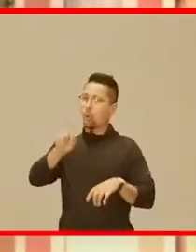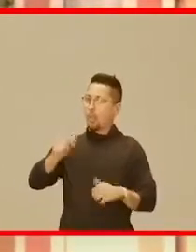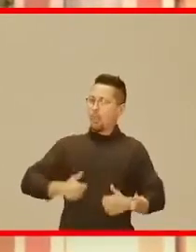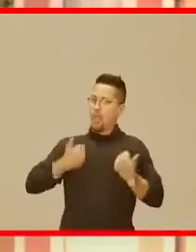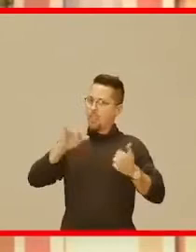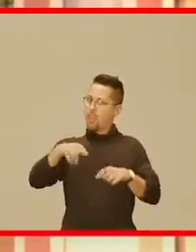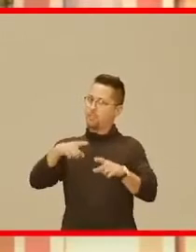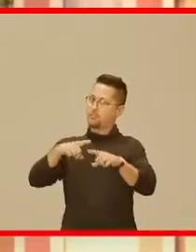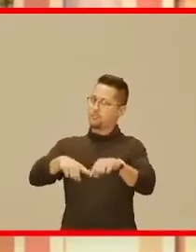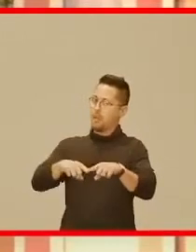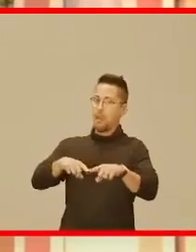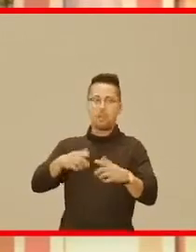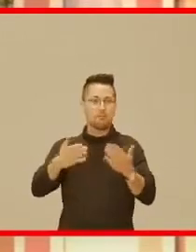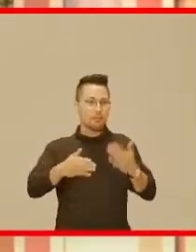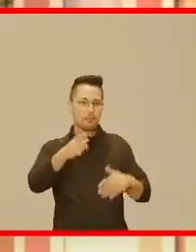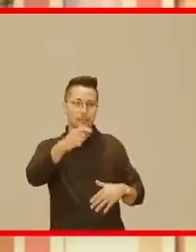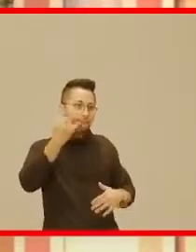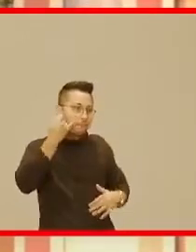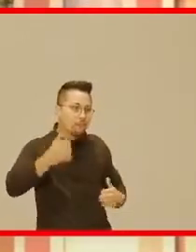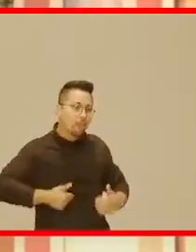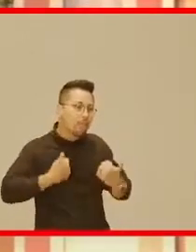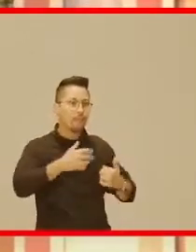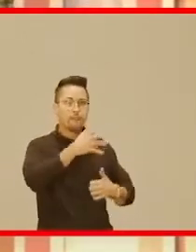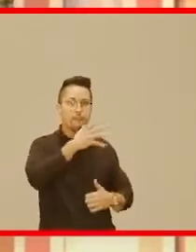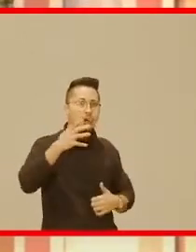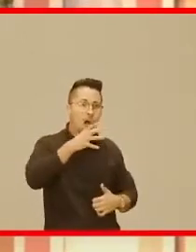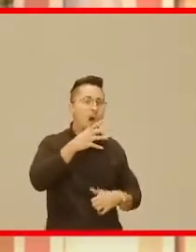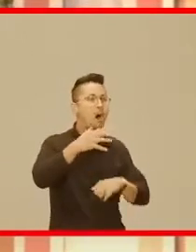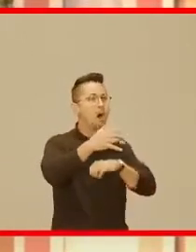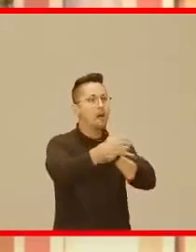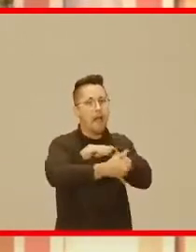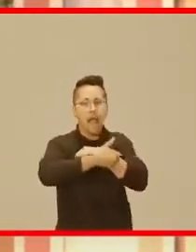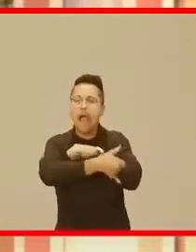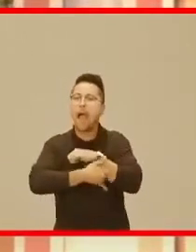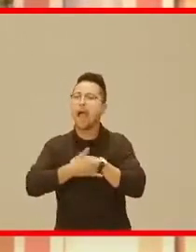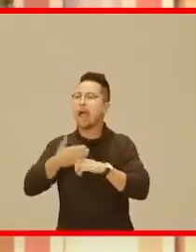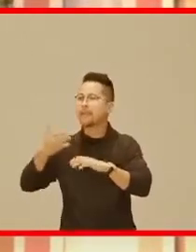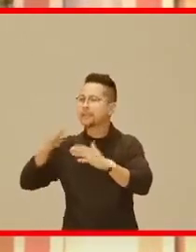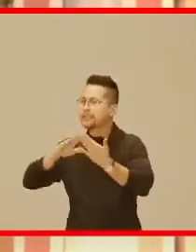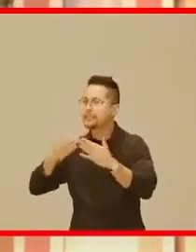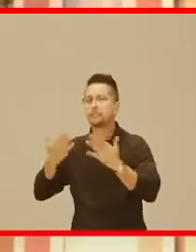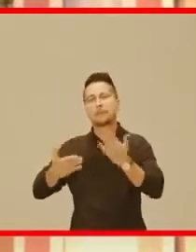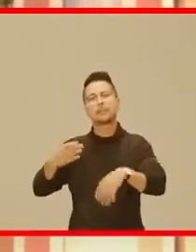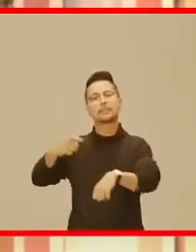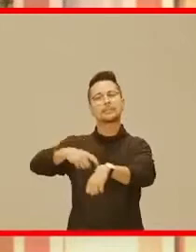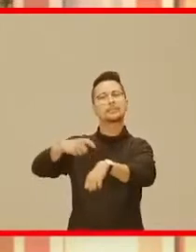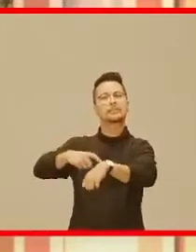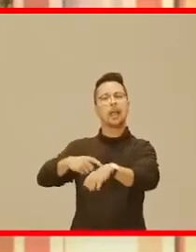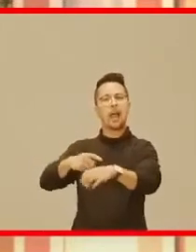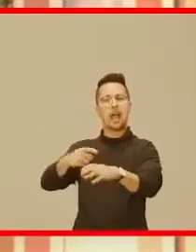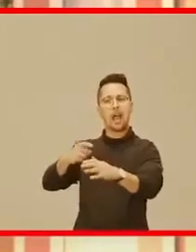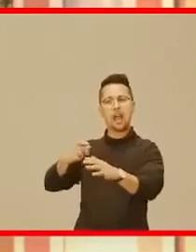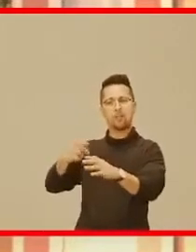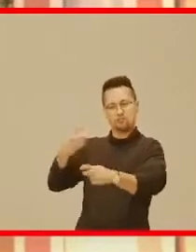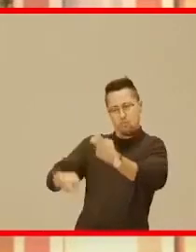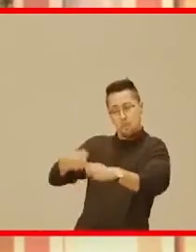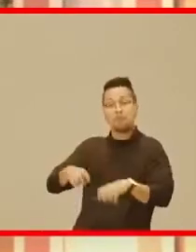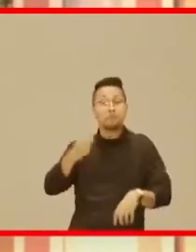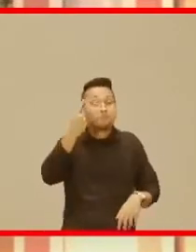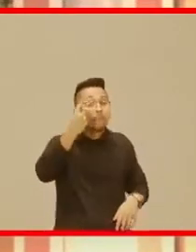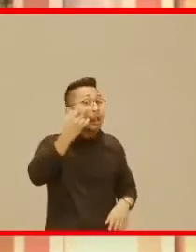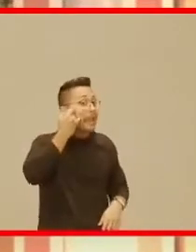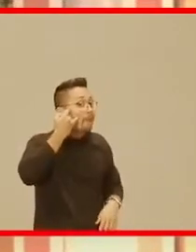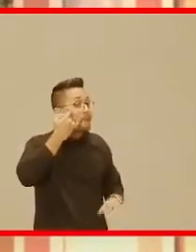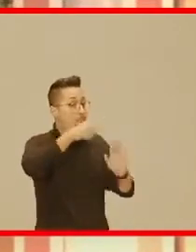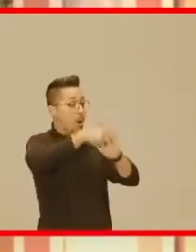it could be the county. If you live in the city, it's probably the city if it's a time or schedule thing. But if it's a policy issue like that, that would probably be